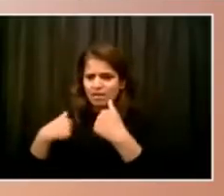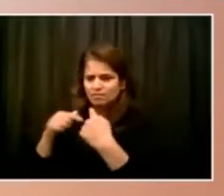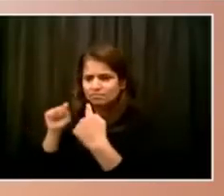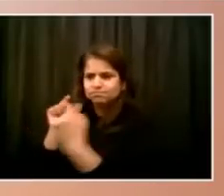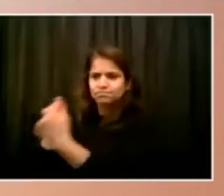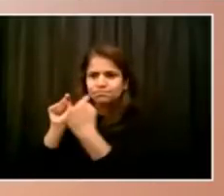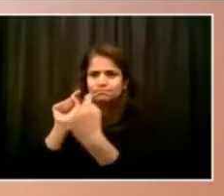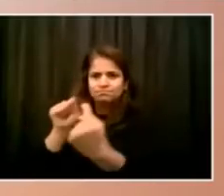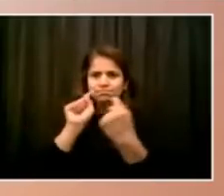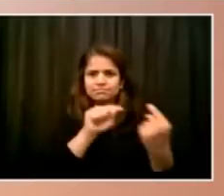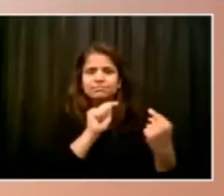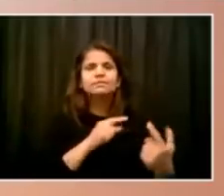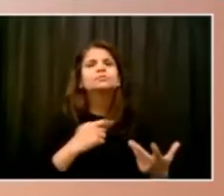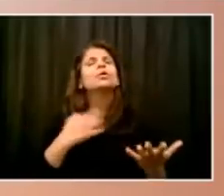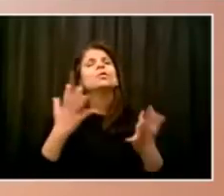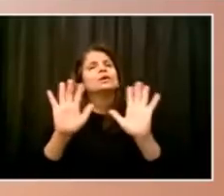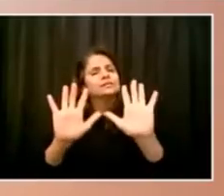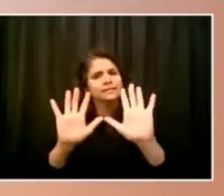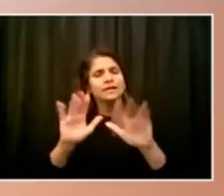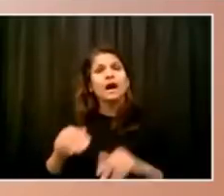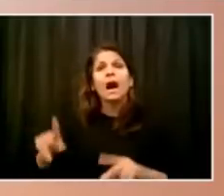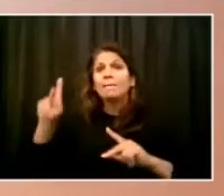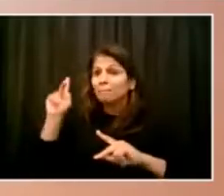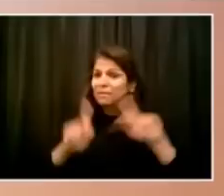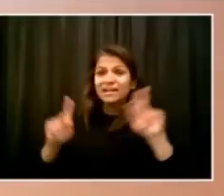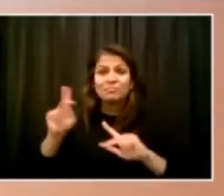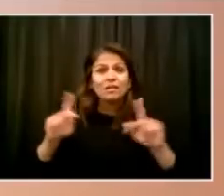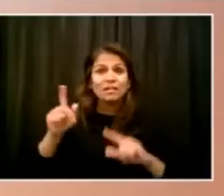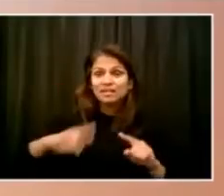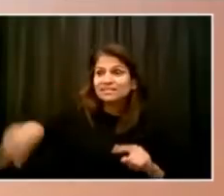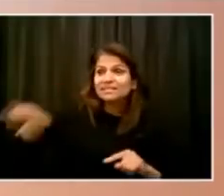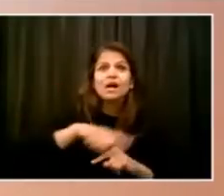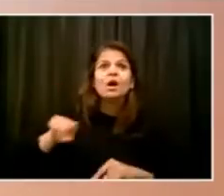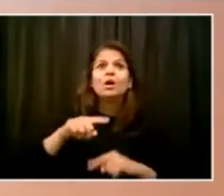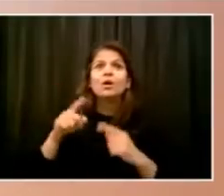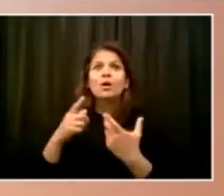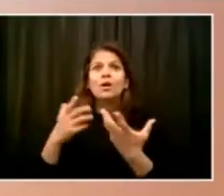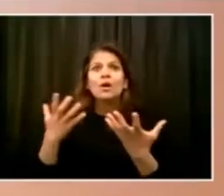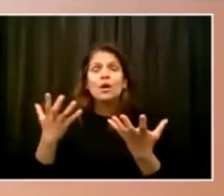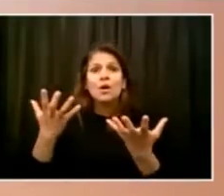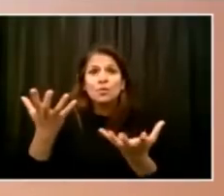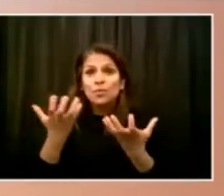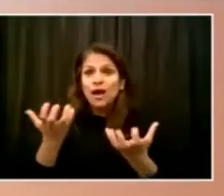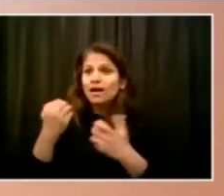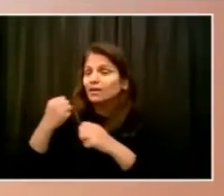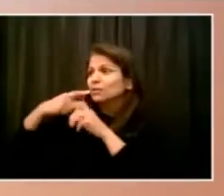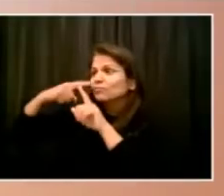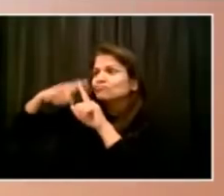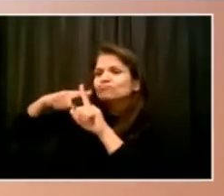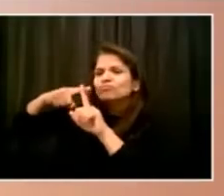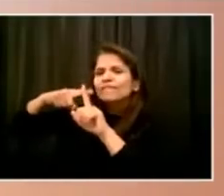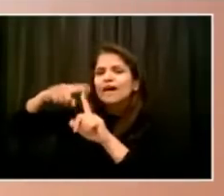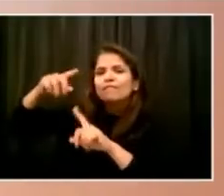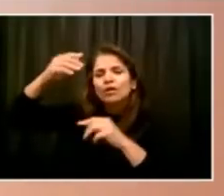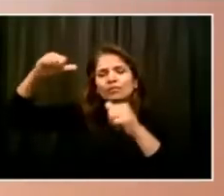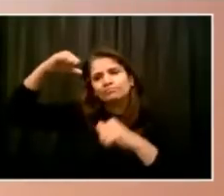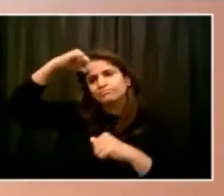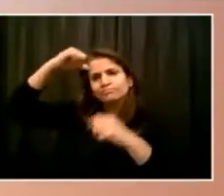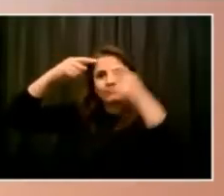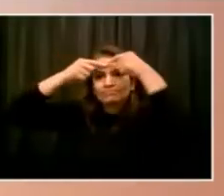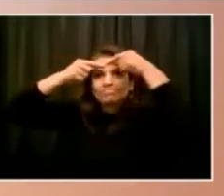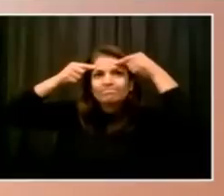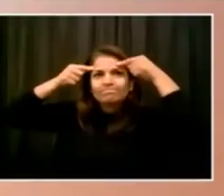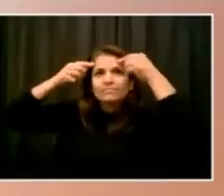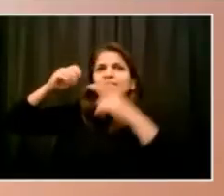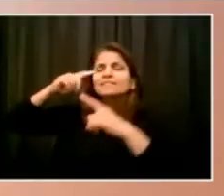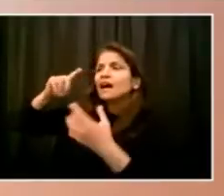world where we had an abundance of testing, that would be the strategy we would be using. And large workplaces could use some equivalent of